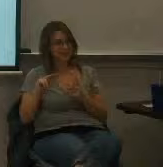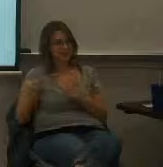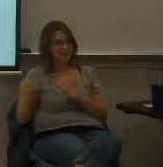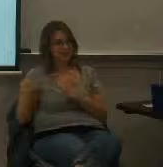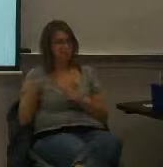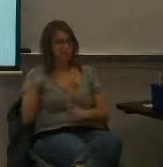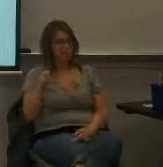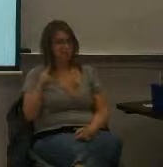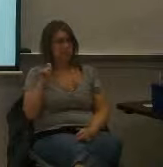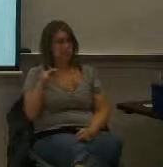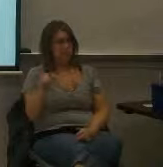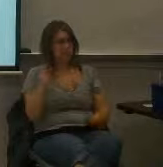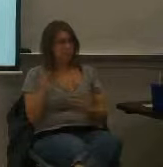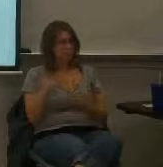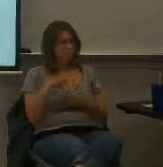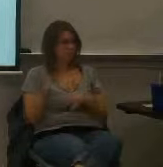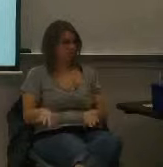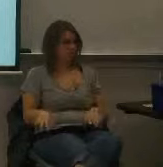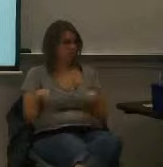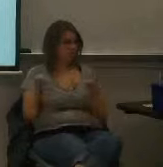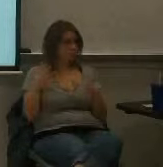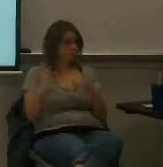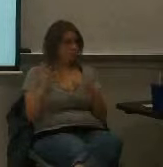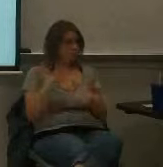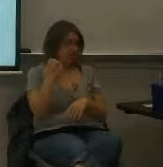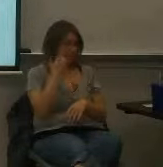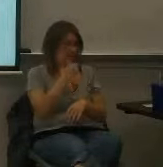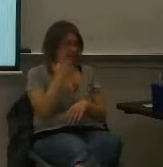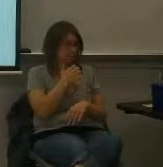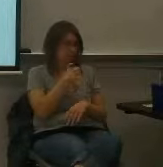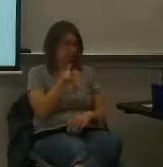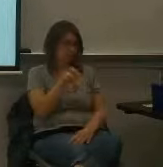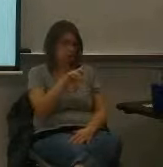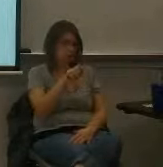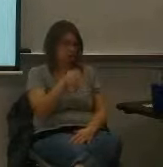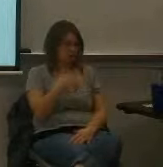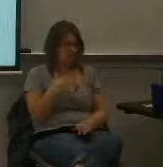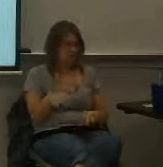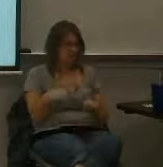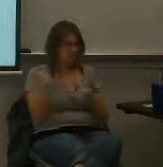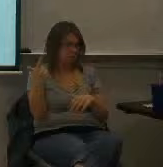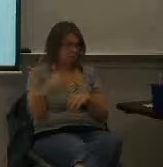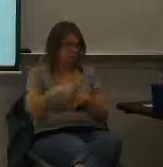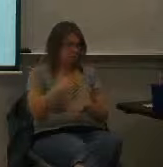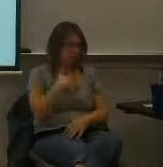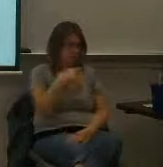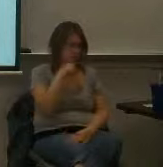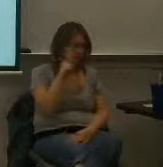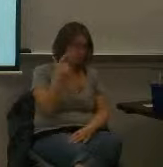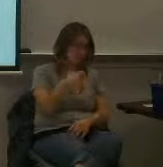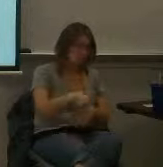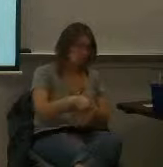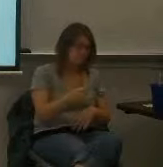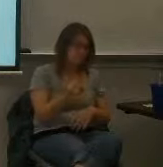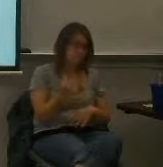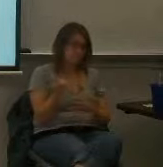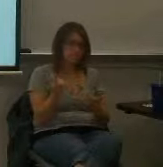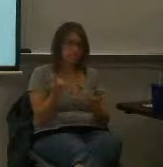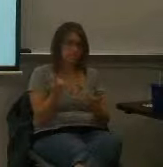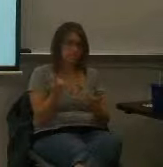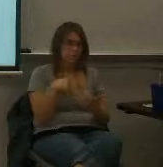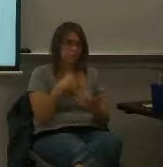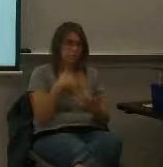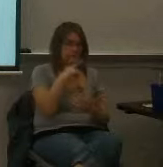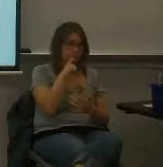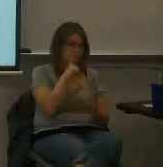secondary succession might be after a flood, and it might be fairly common. So in Concord we have floods all the time. We have droughts. We have drought now, so